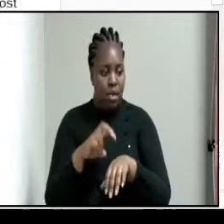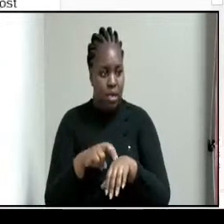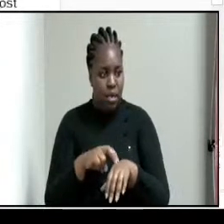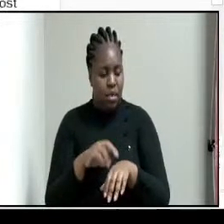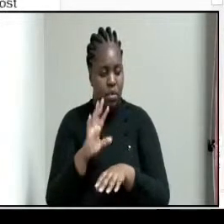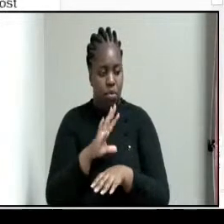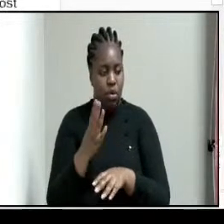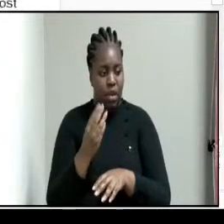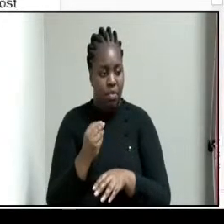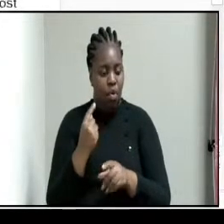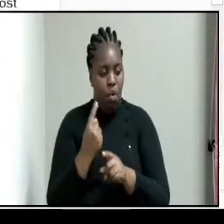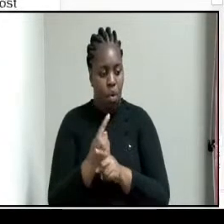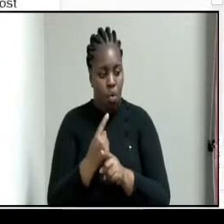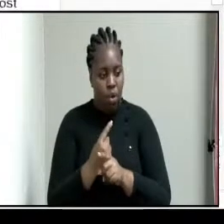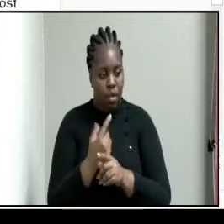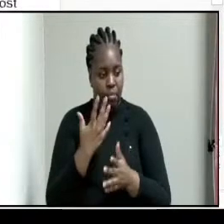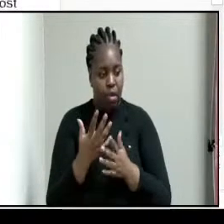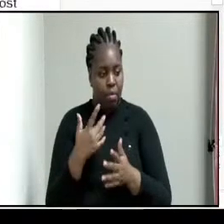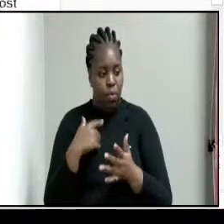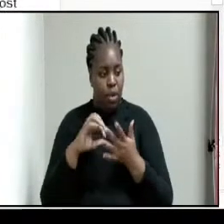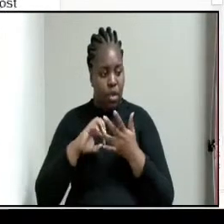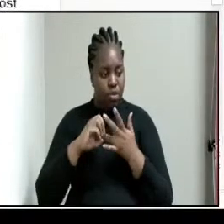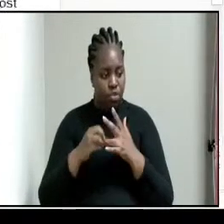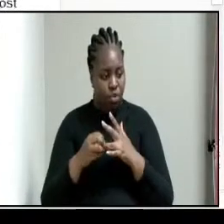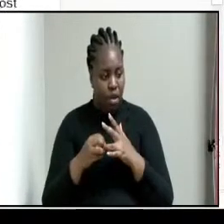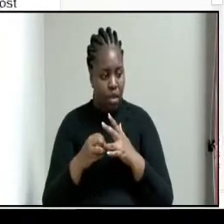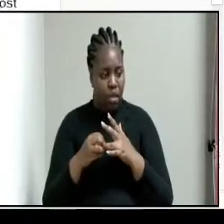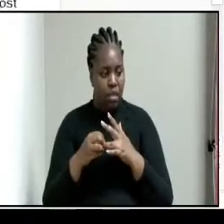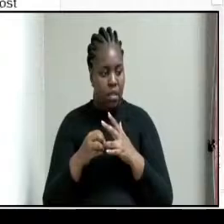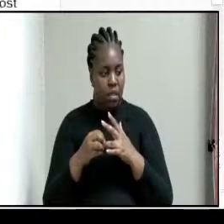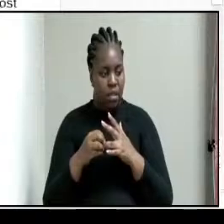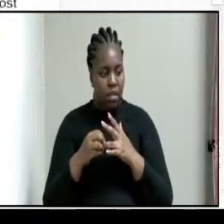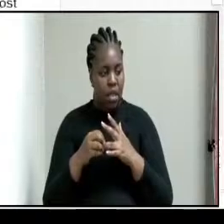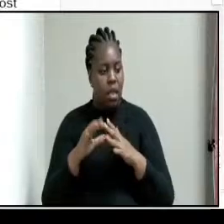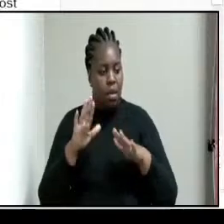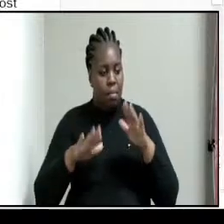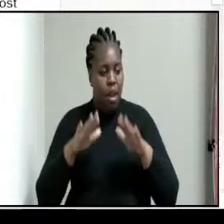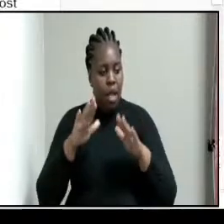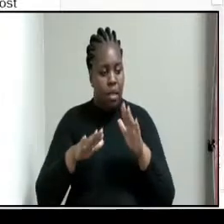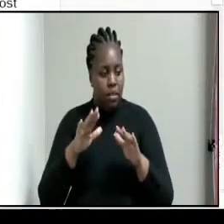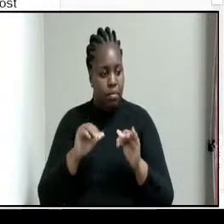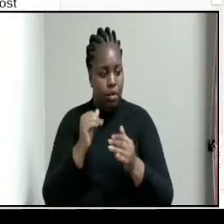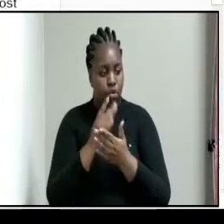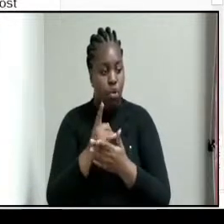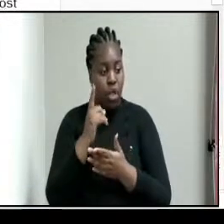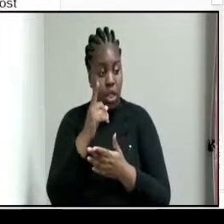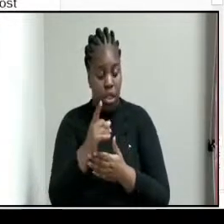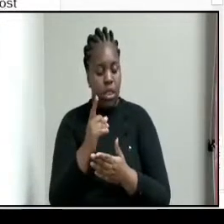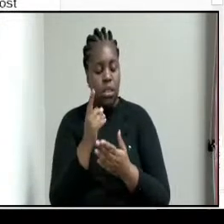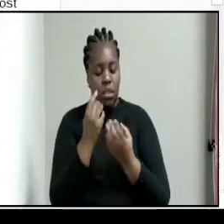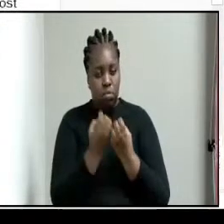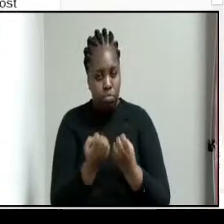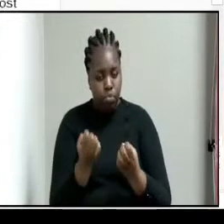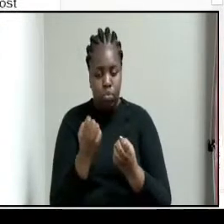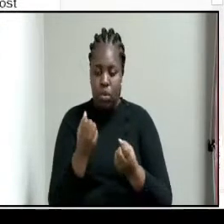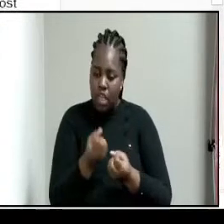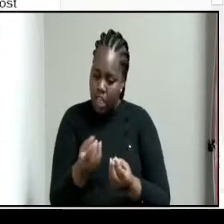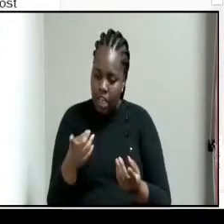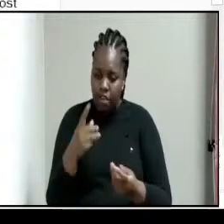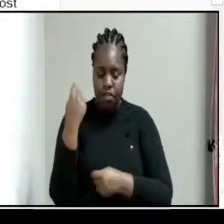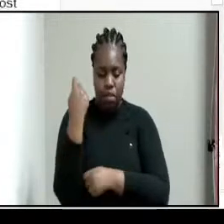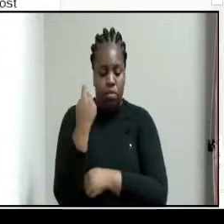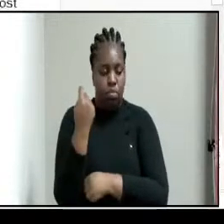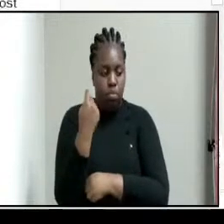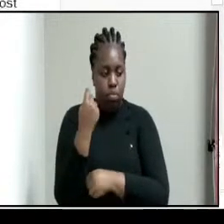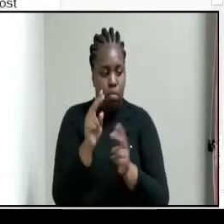have a top-down approach always, but maybe to try and bring a balance of taking these international instruments down to the villages, in